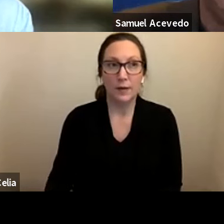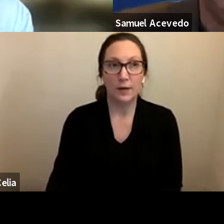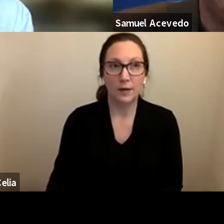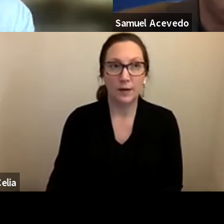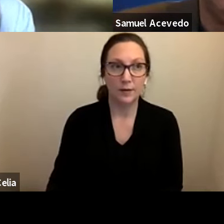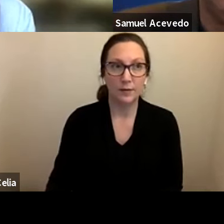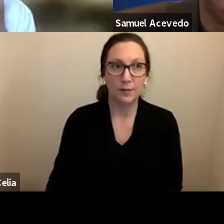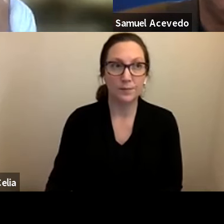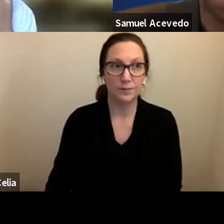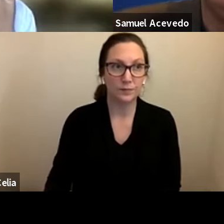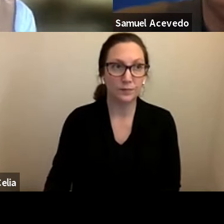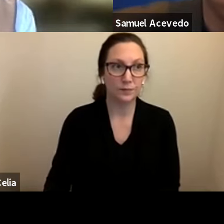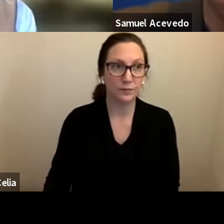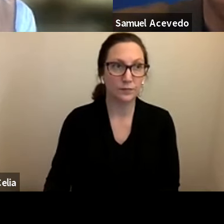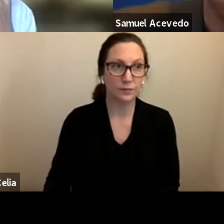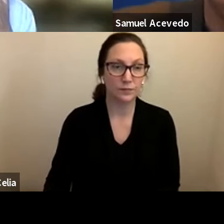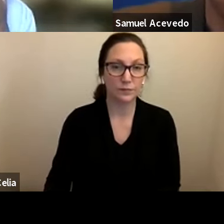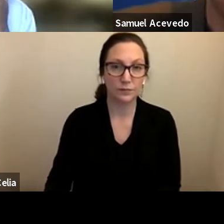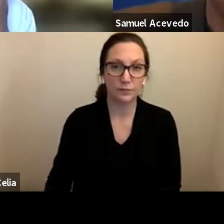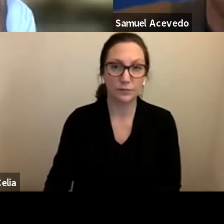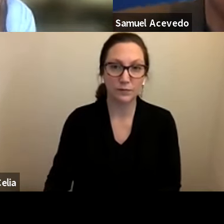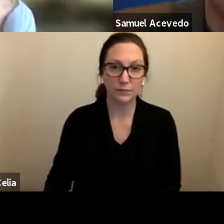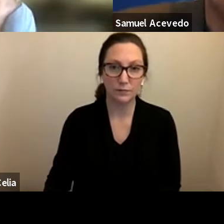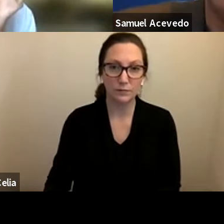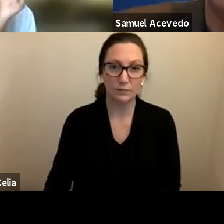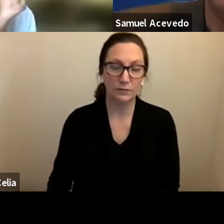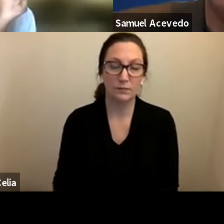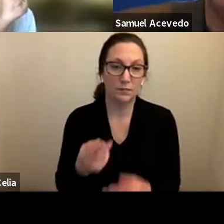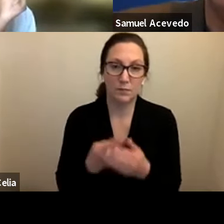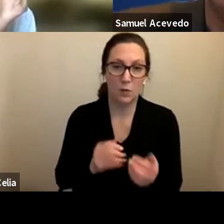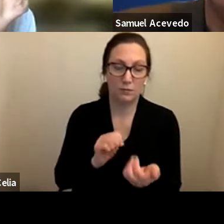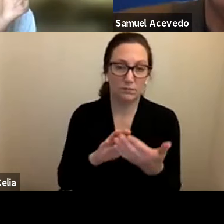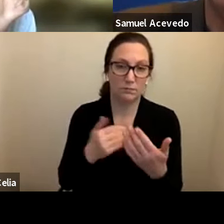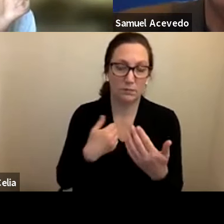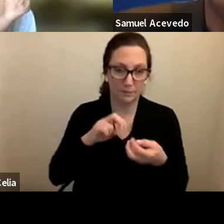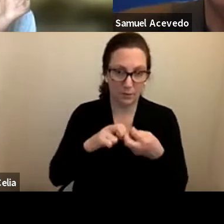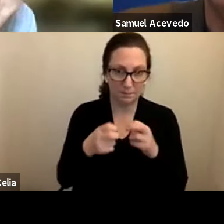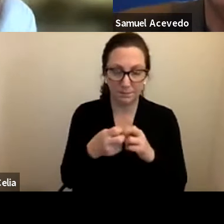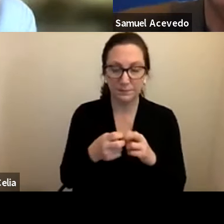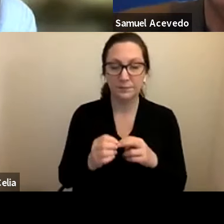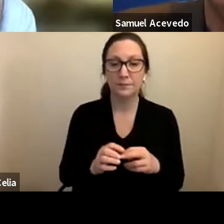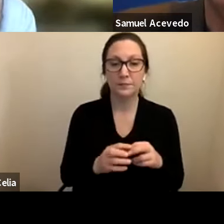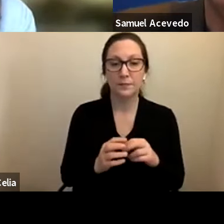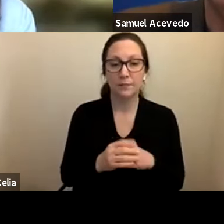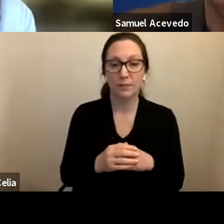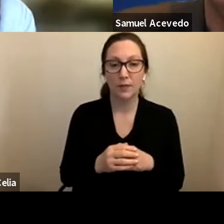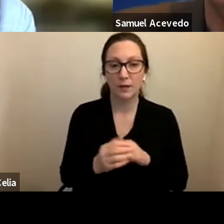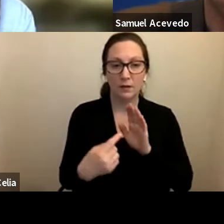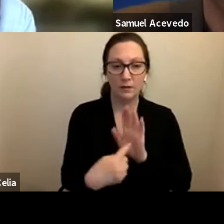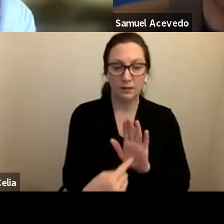there are problems on either side of the equation. For example, we have